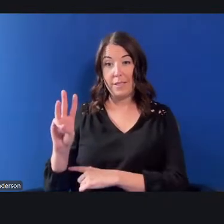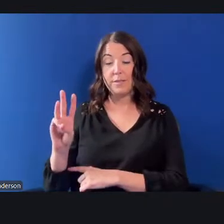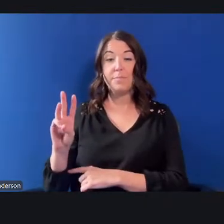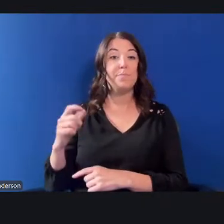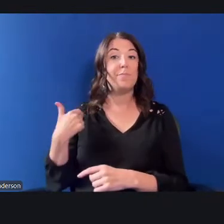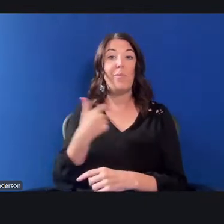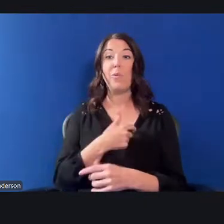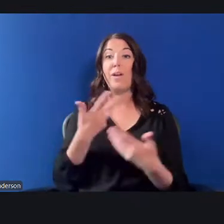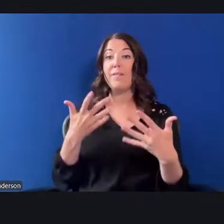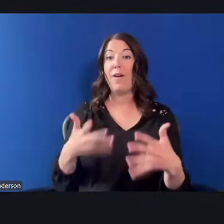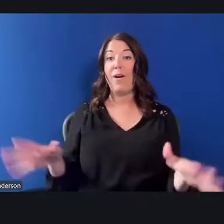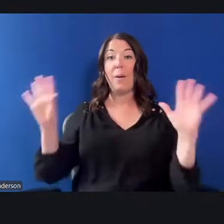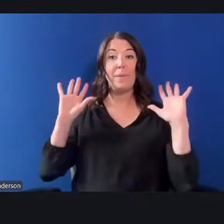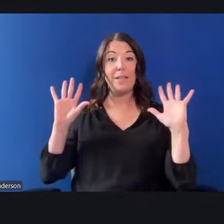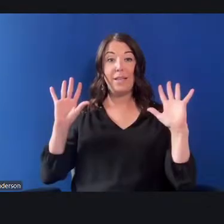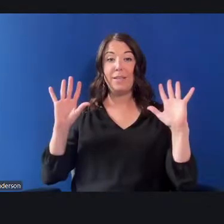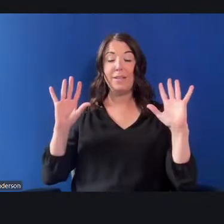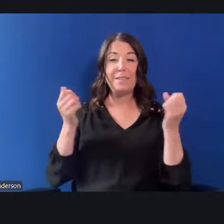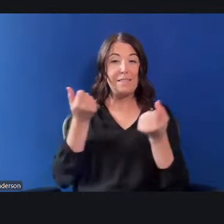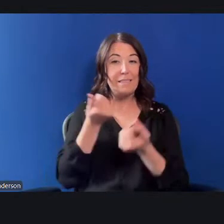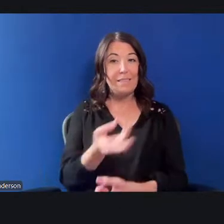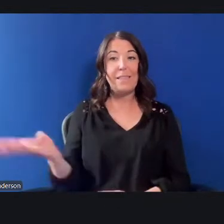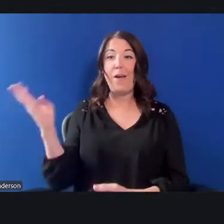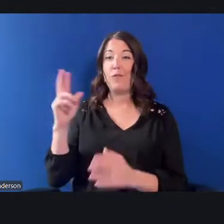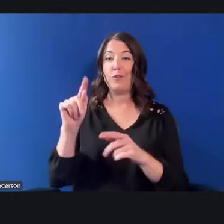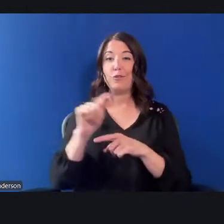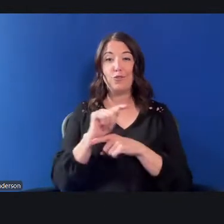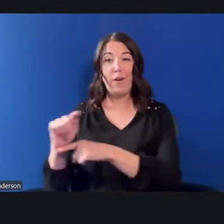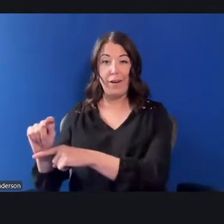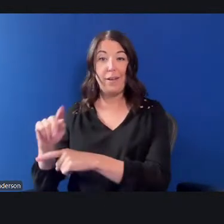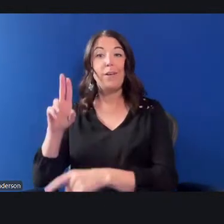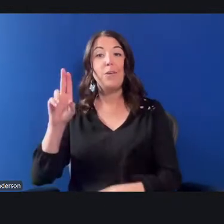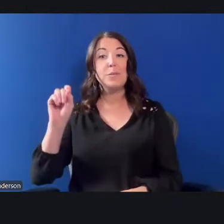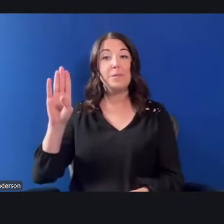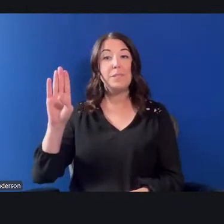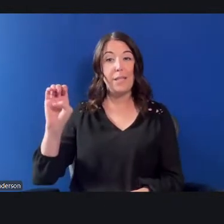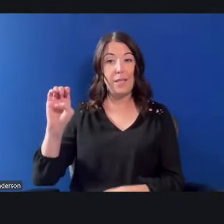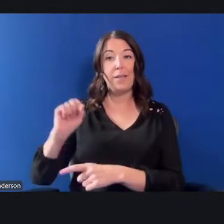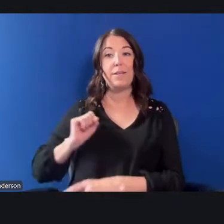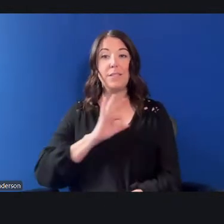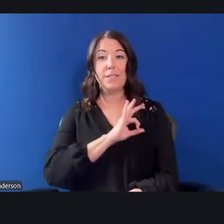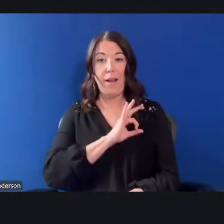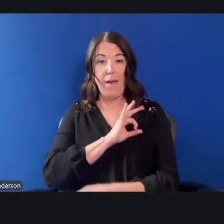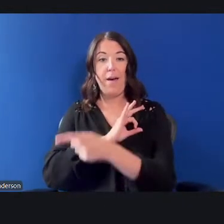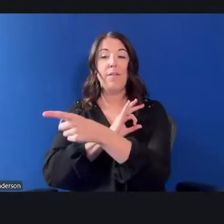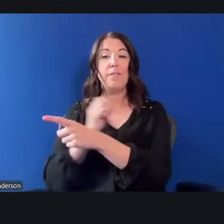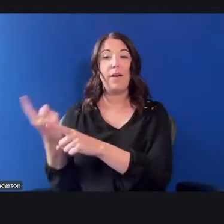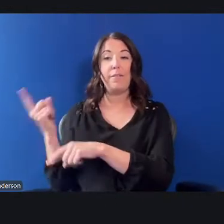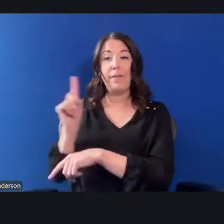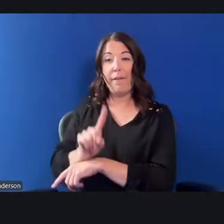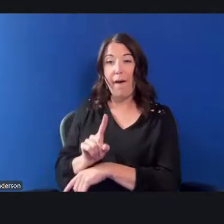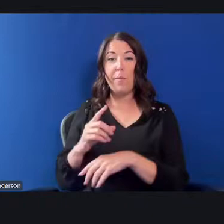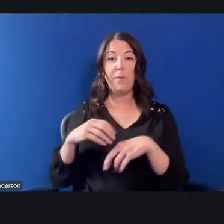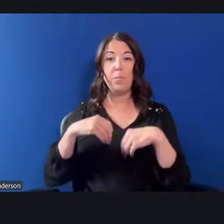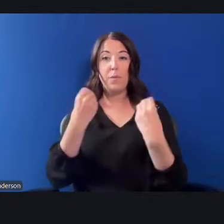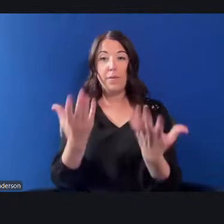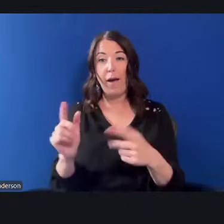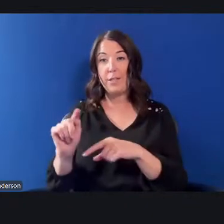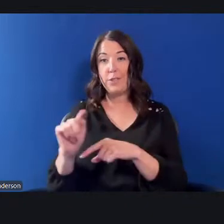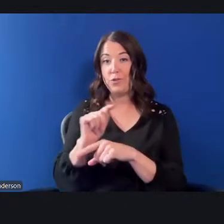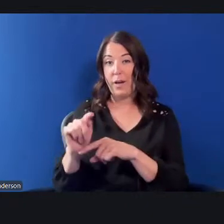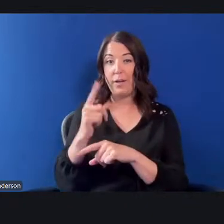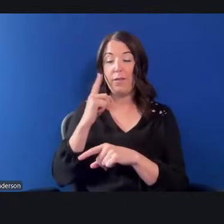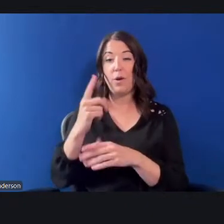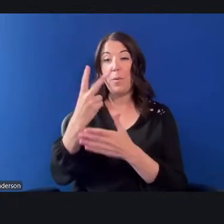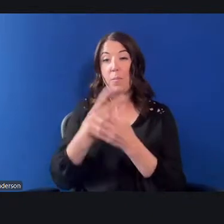completed several rounds of training that the Utah State Board of Education staff came and provided to both our